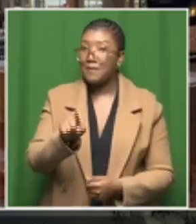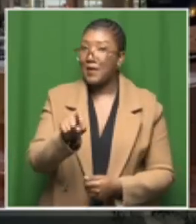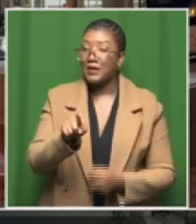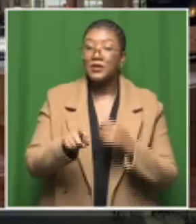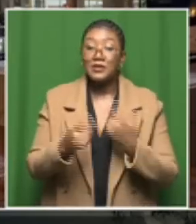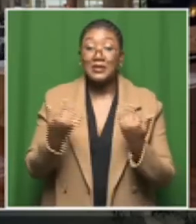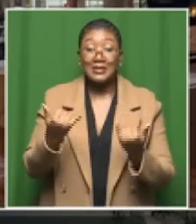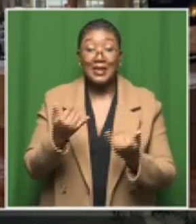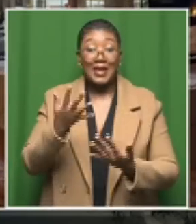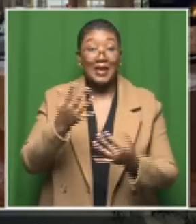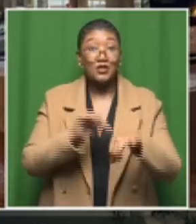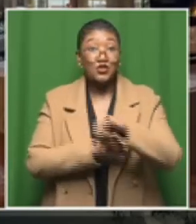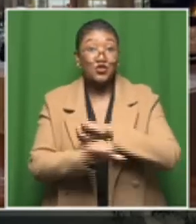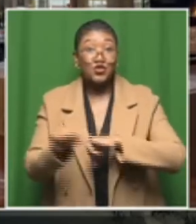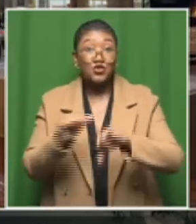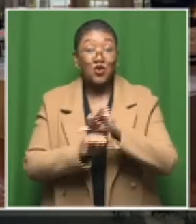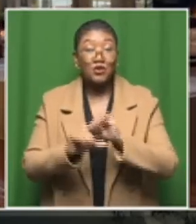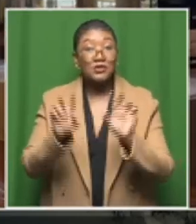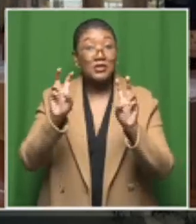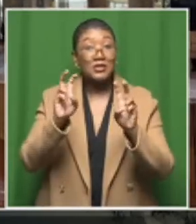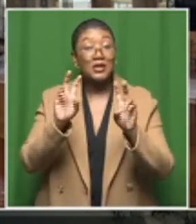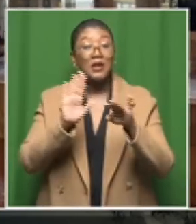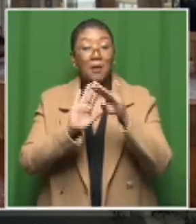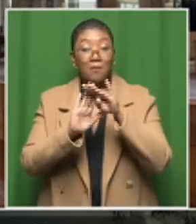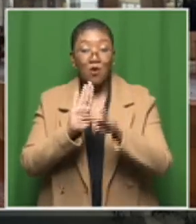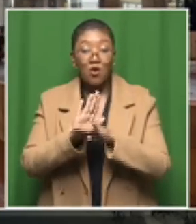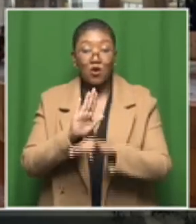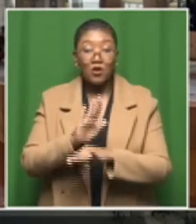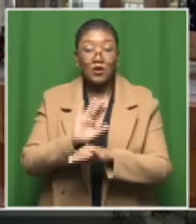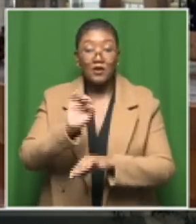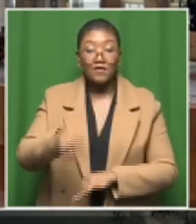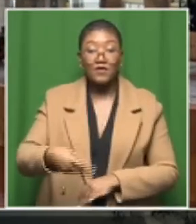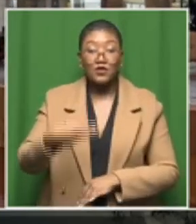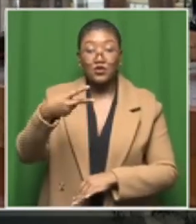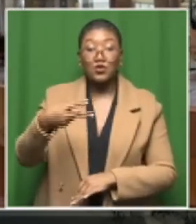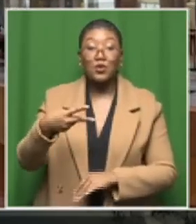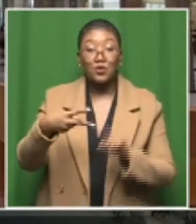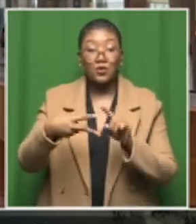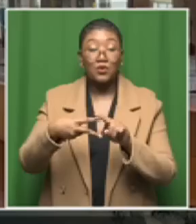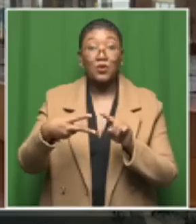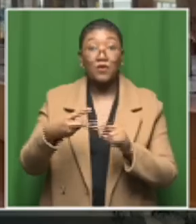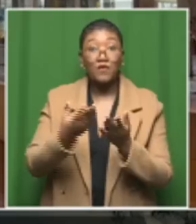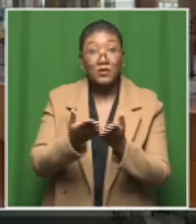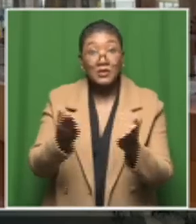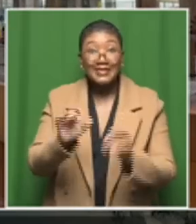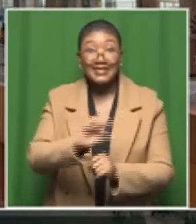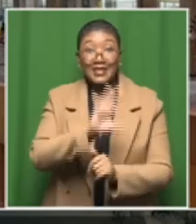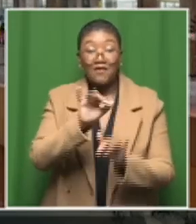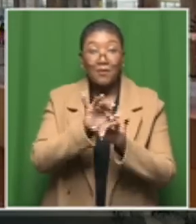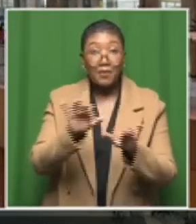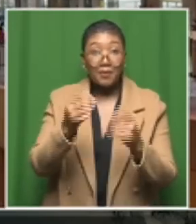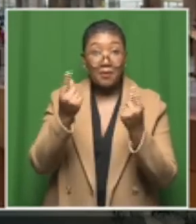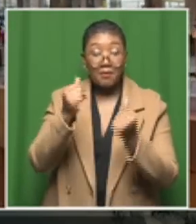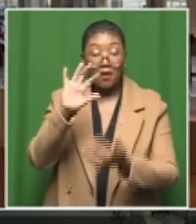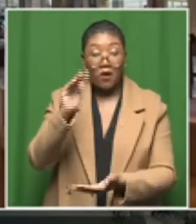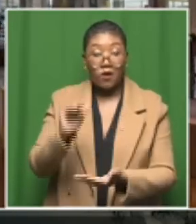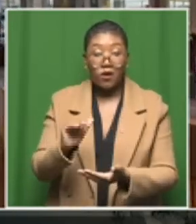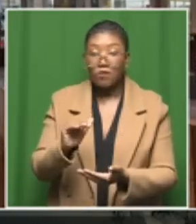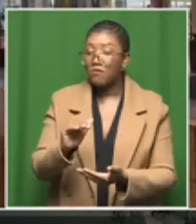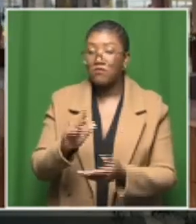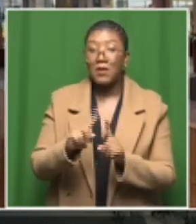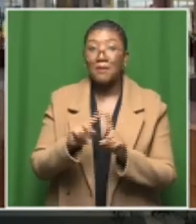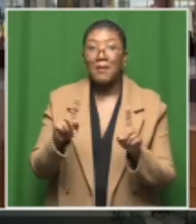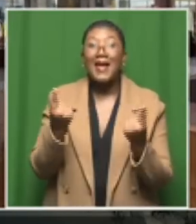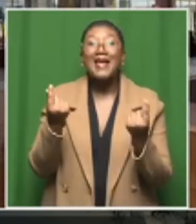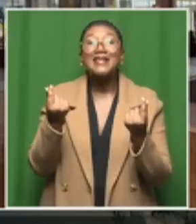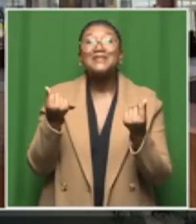of social programs of government, particularly to vulnerable South Africans. But the million-dollar question is, where will those funds